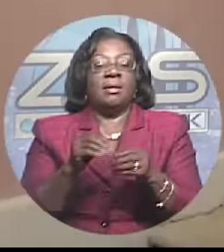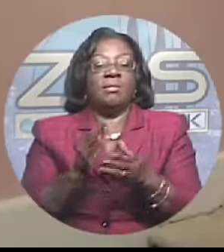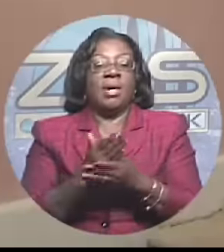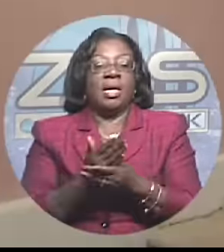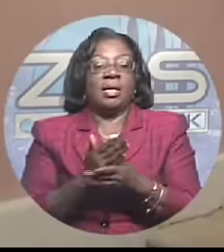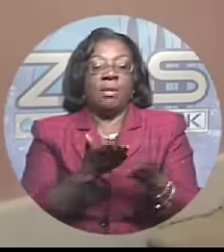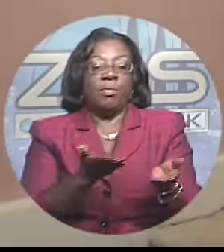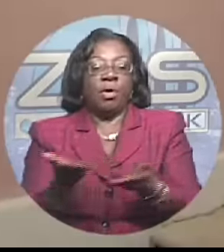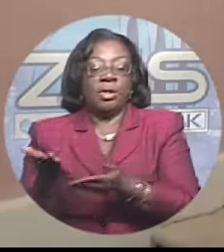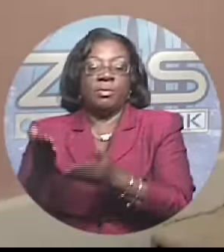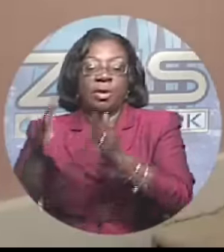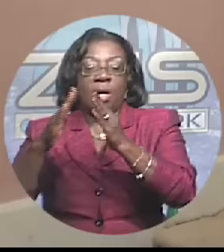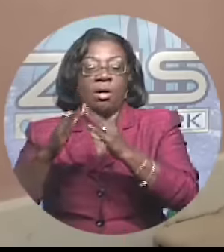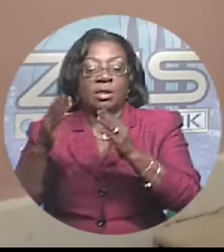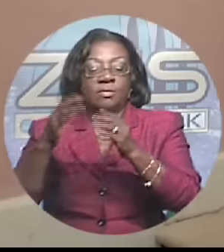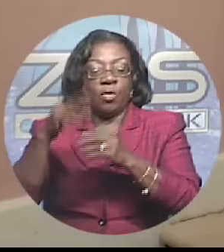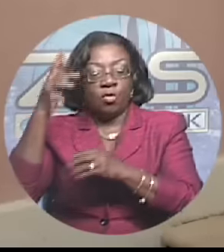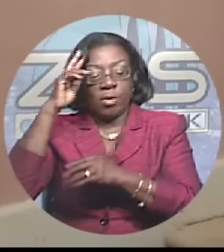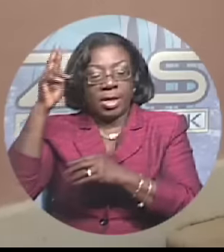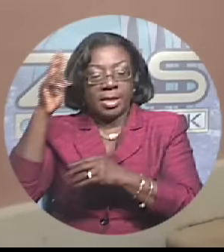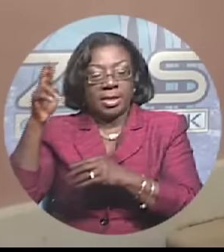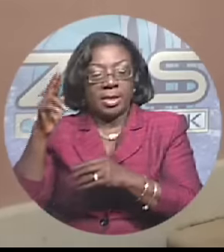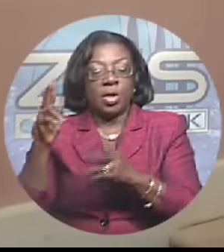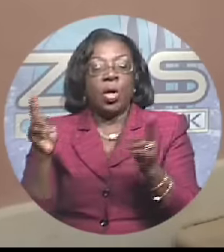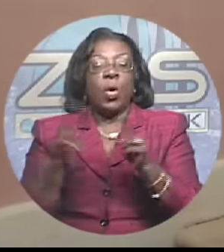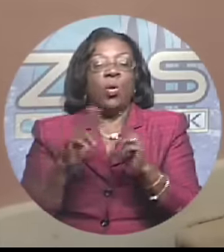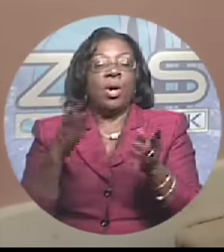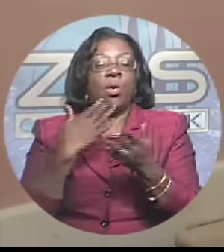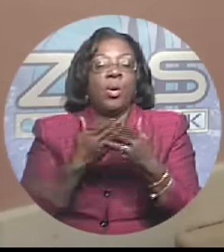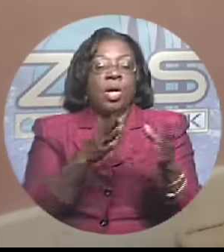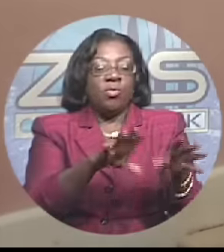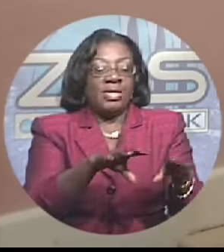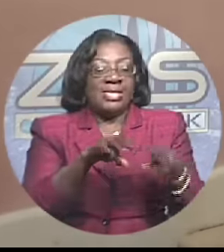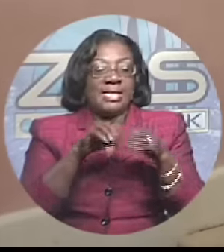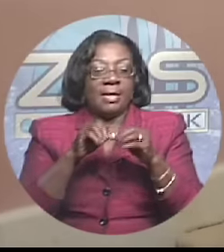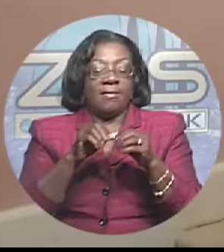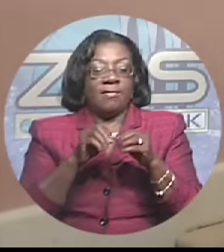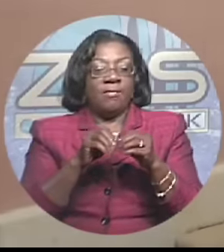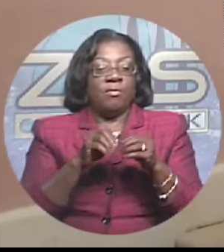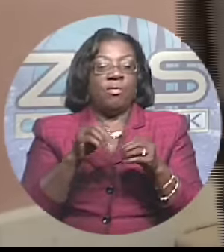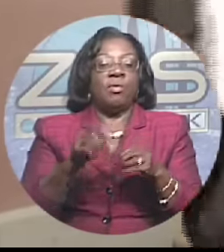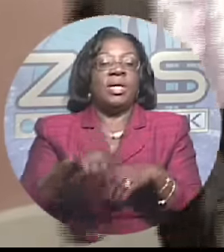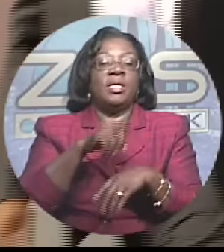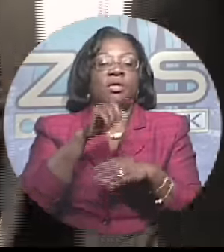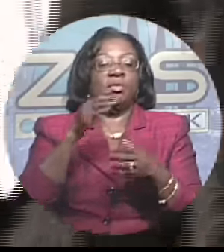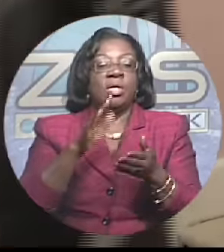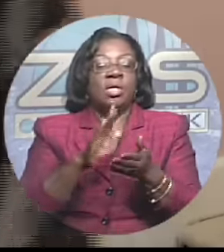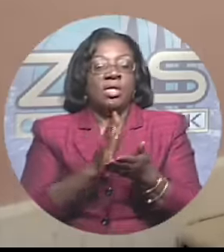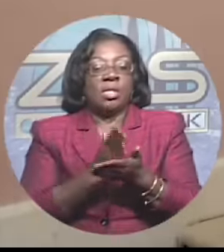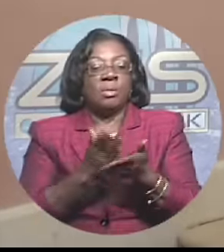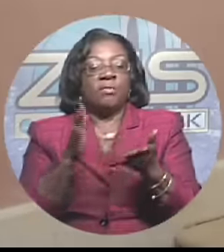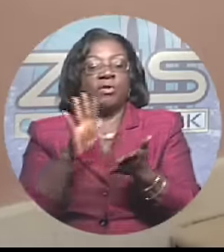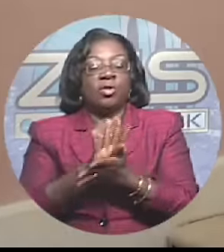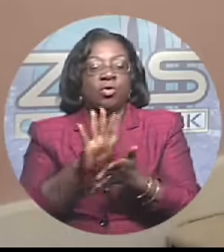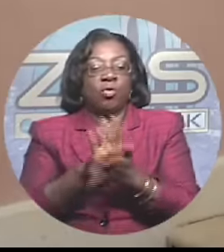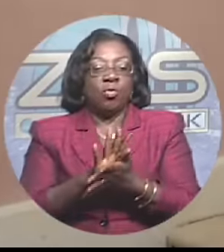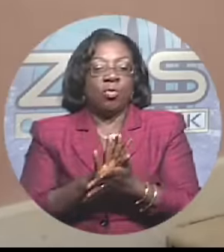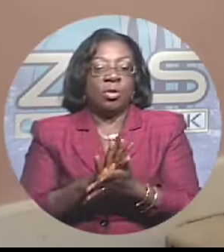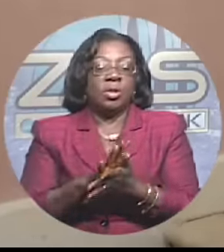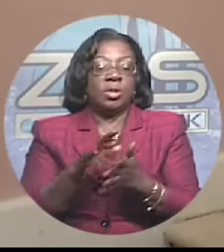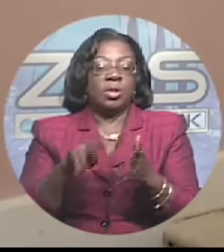brought them to the house for recognition, very well received. We've been to D.W. Davis School. We go to Oaksfield Primary